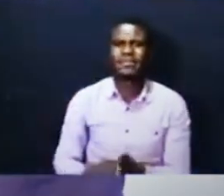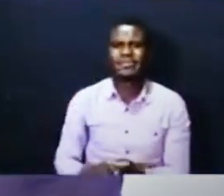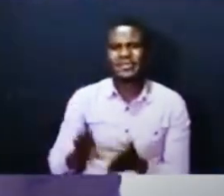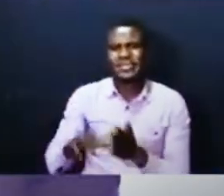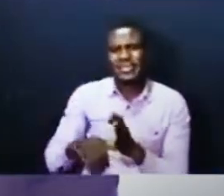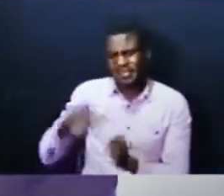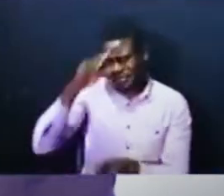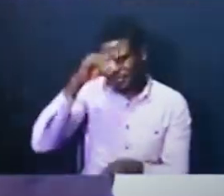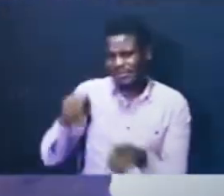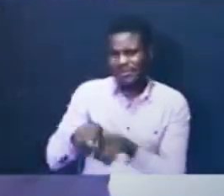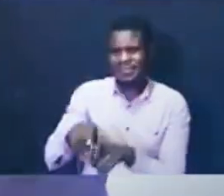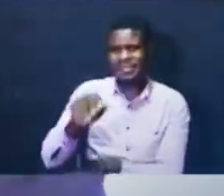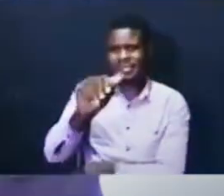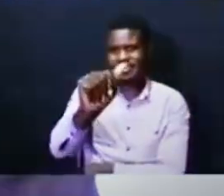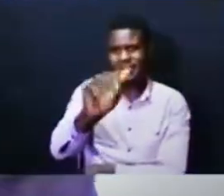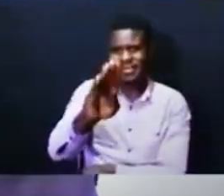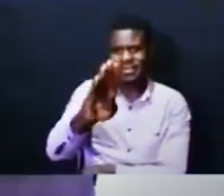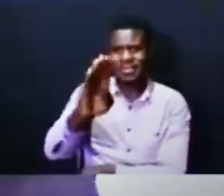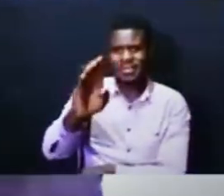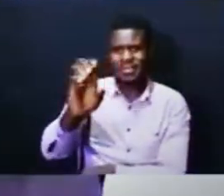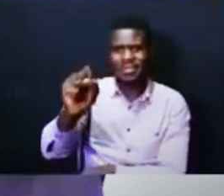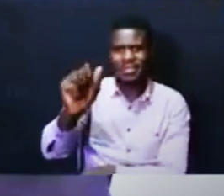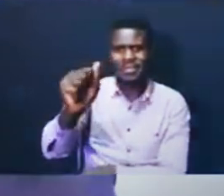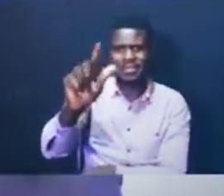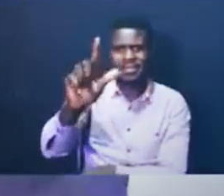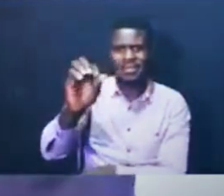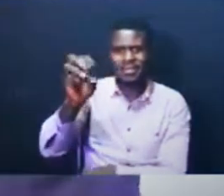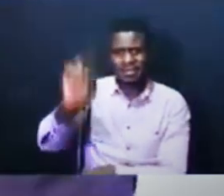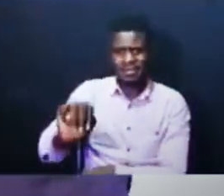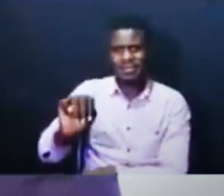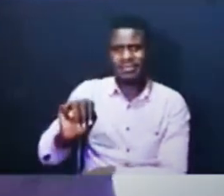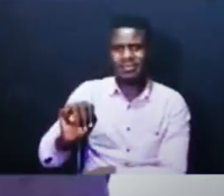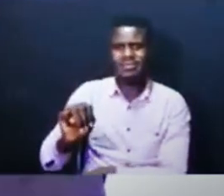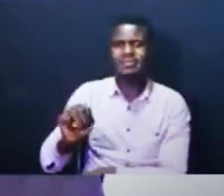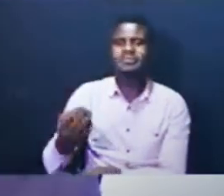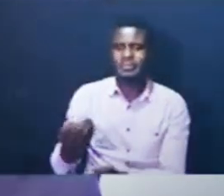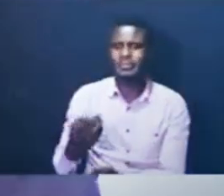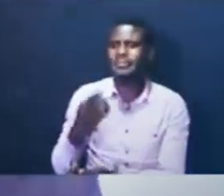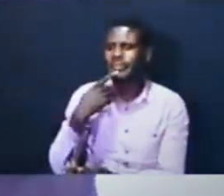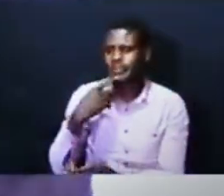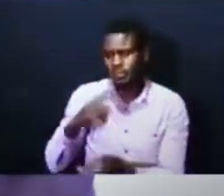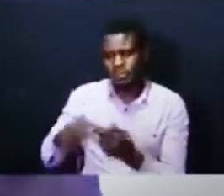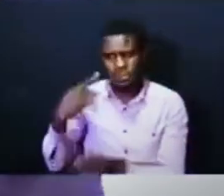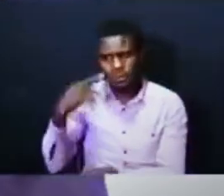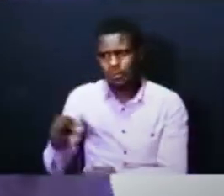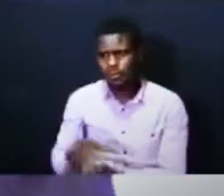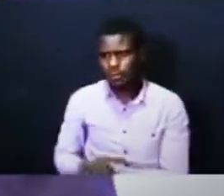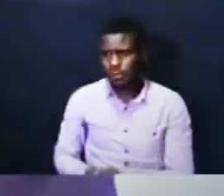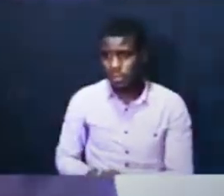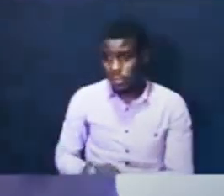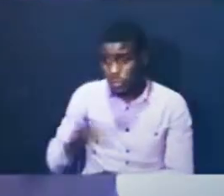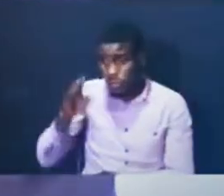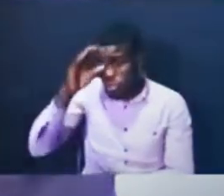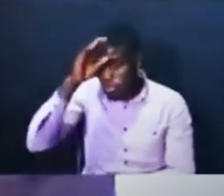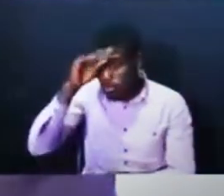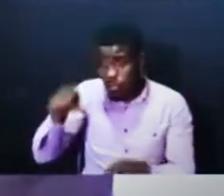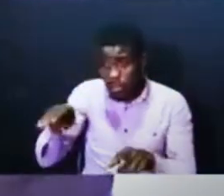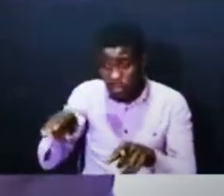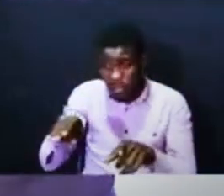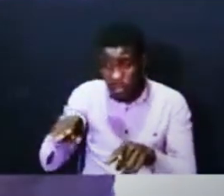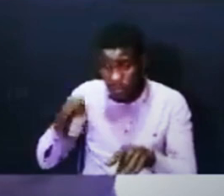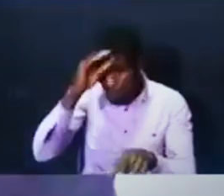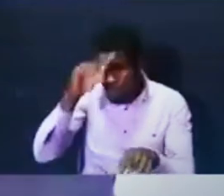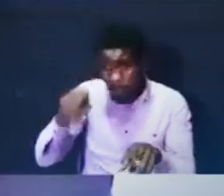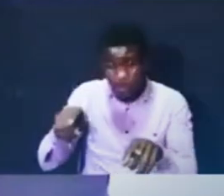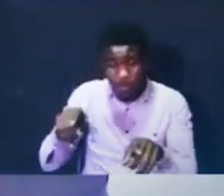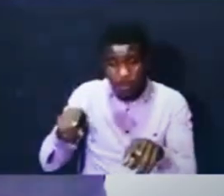to her, "Has that Amnon your brother been with you?" Be quiet for now, my sister.